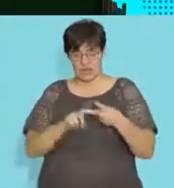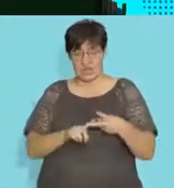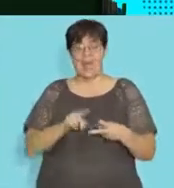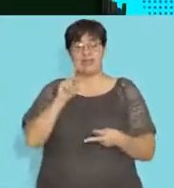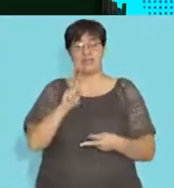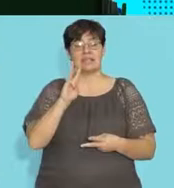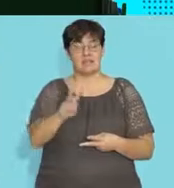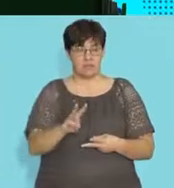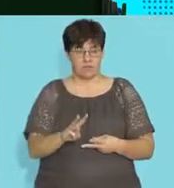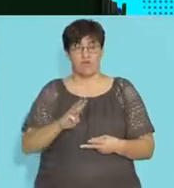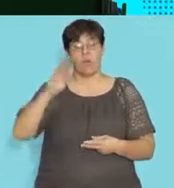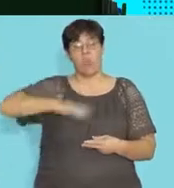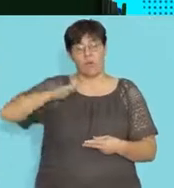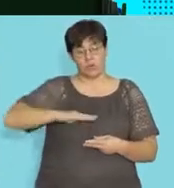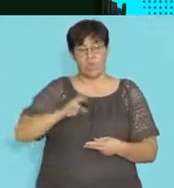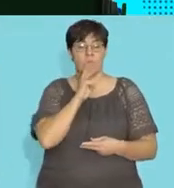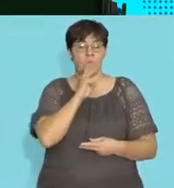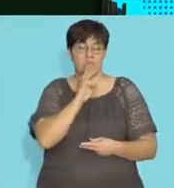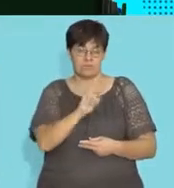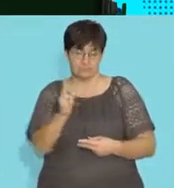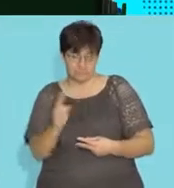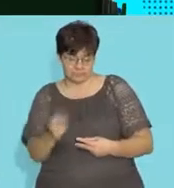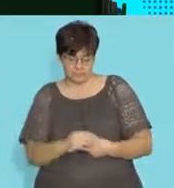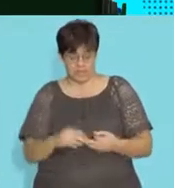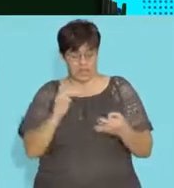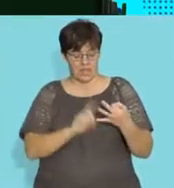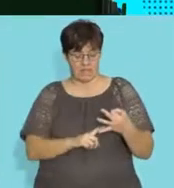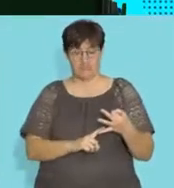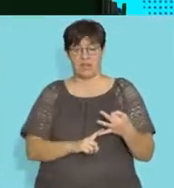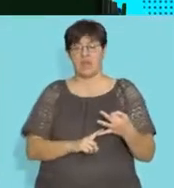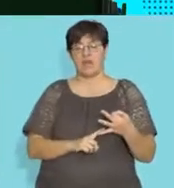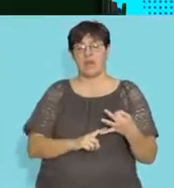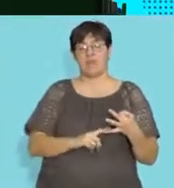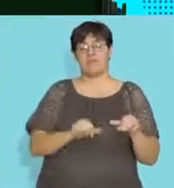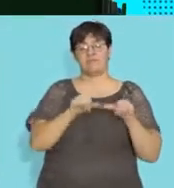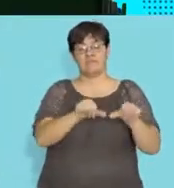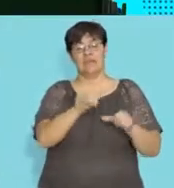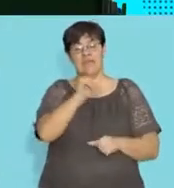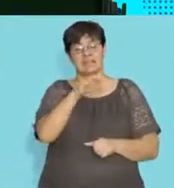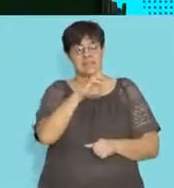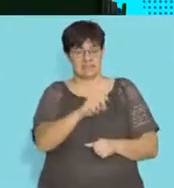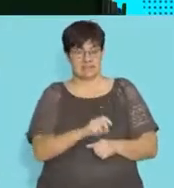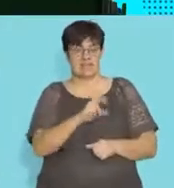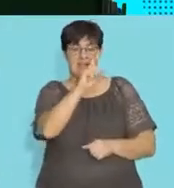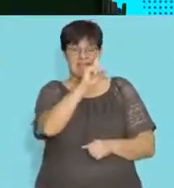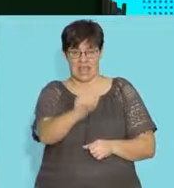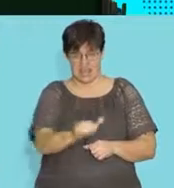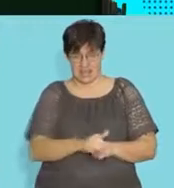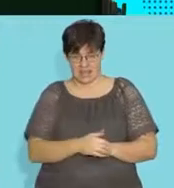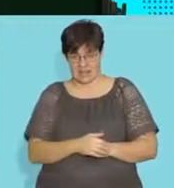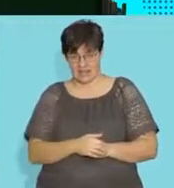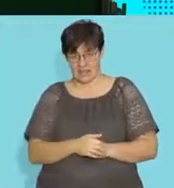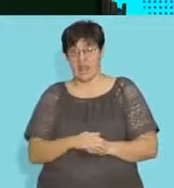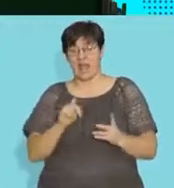have Kw for autoionization of water. Then we have the equilibrium constant Ka for